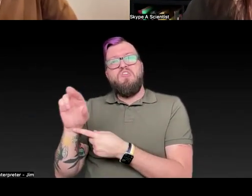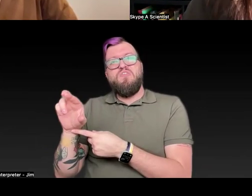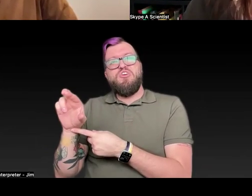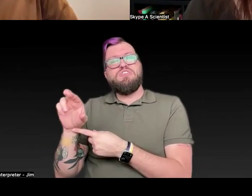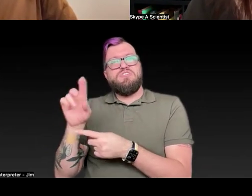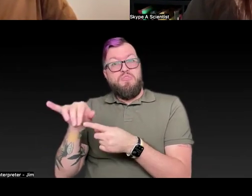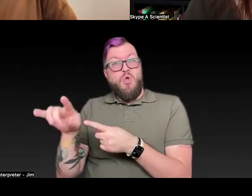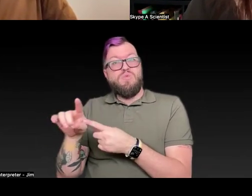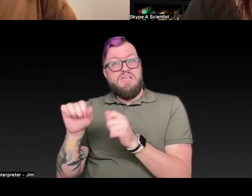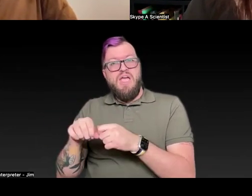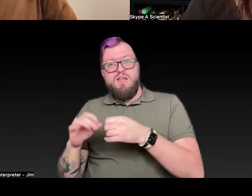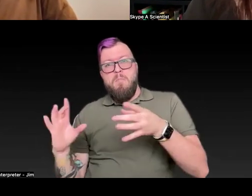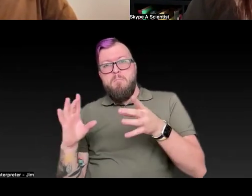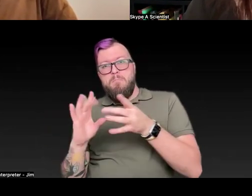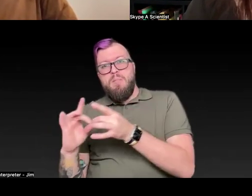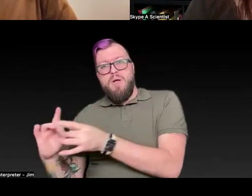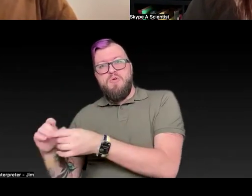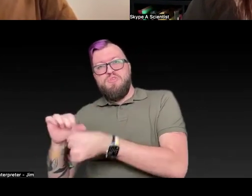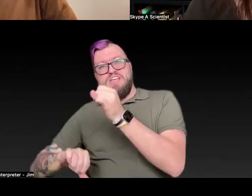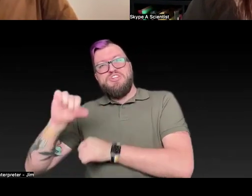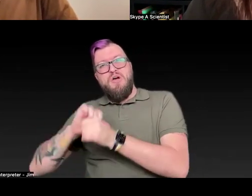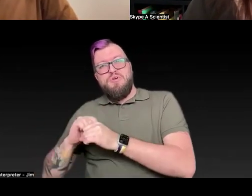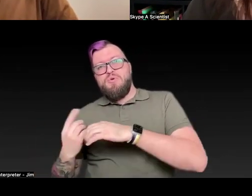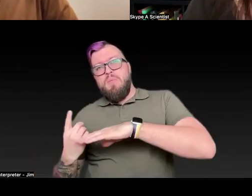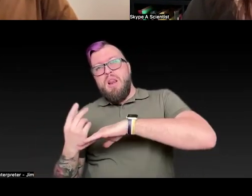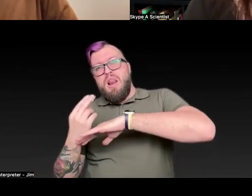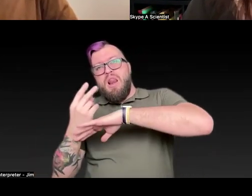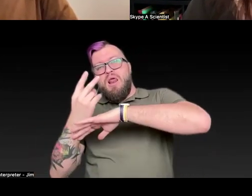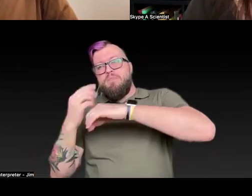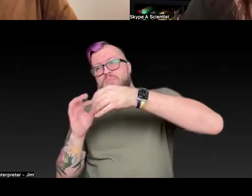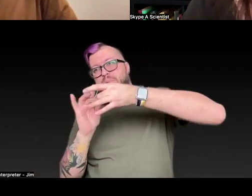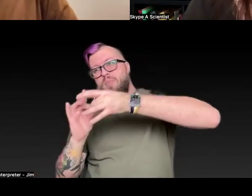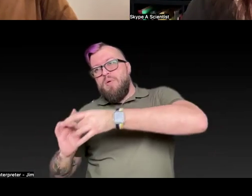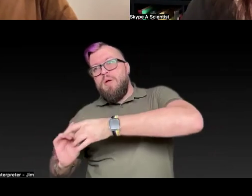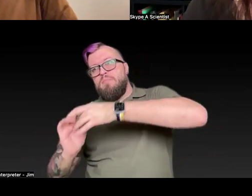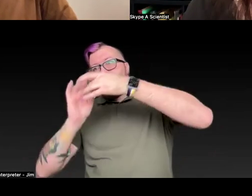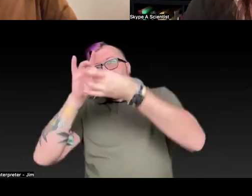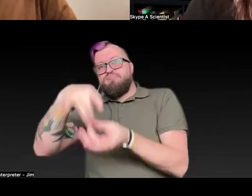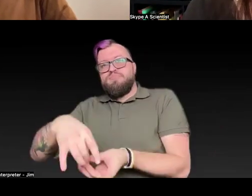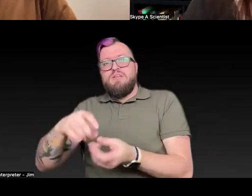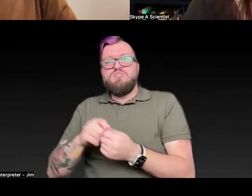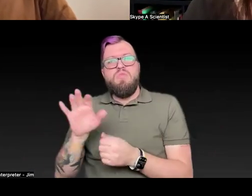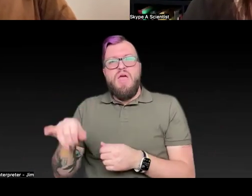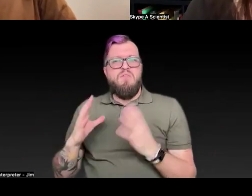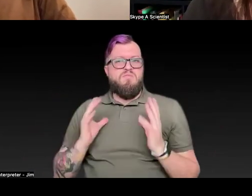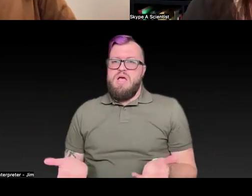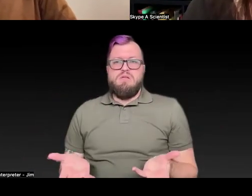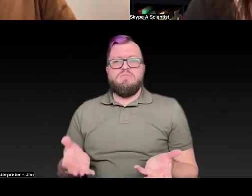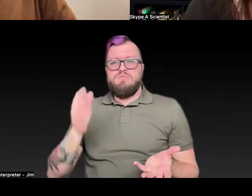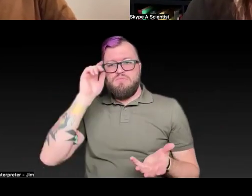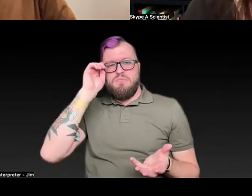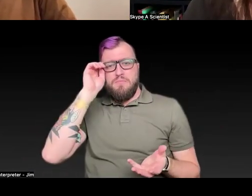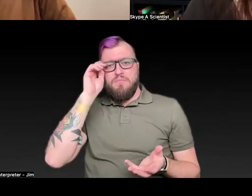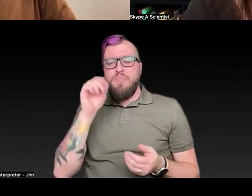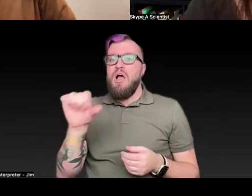facilitate that. So medieval dams, which tend to be kind of rougher and smaller, aren't that big an issue. They are for